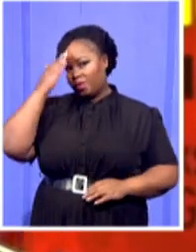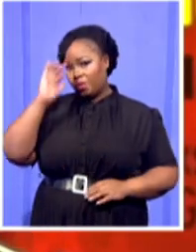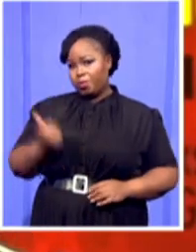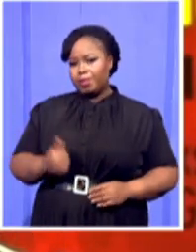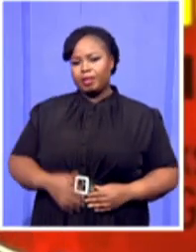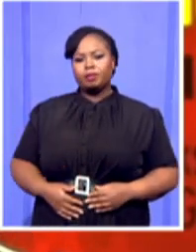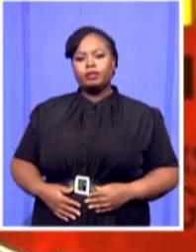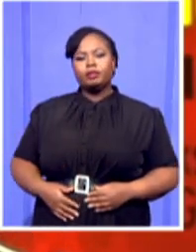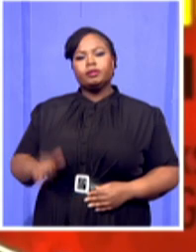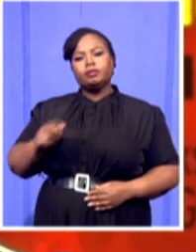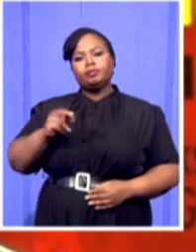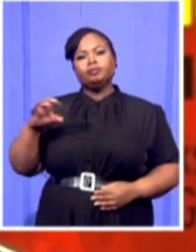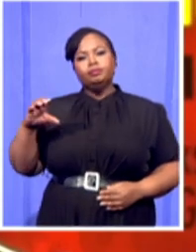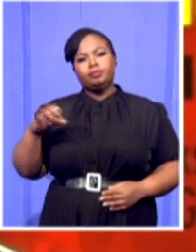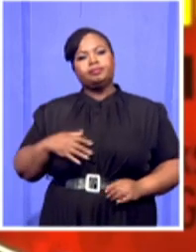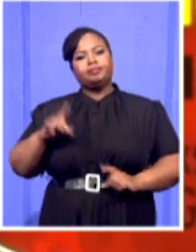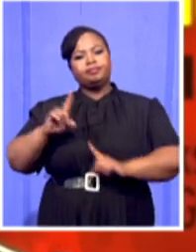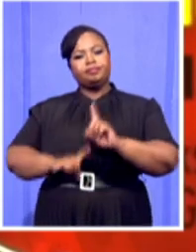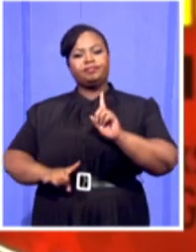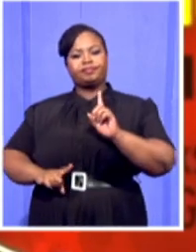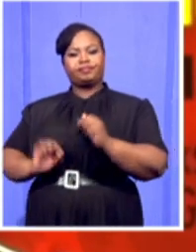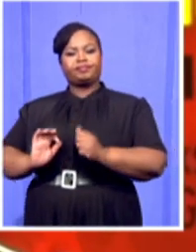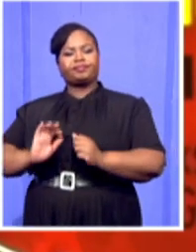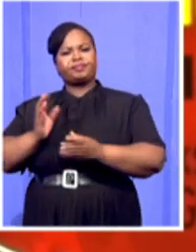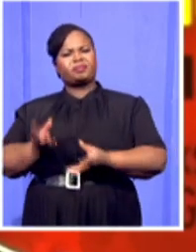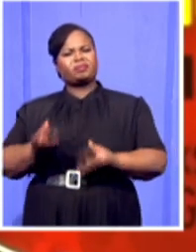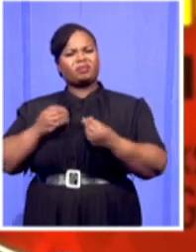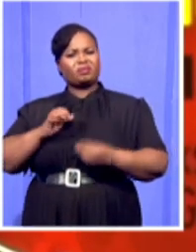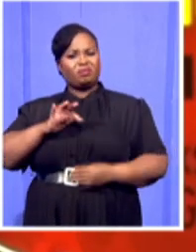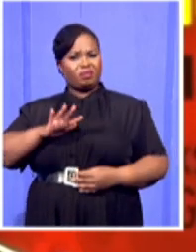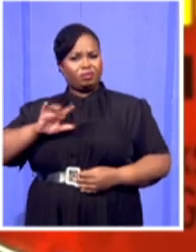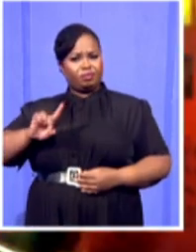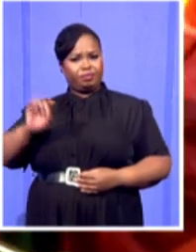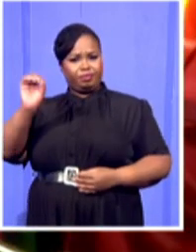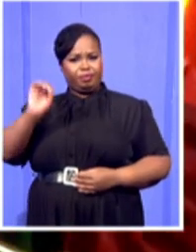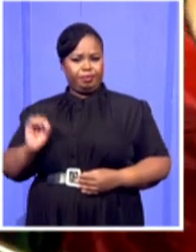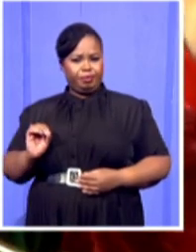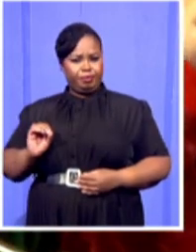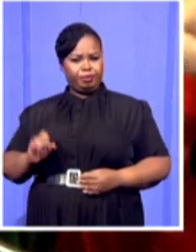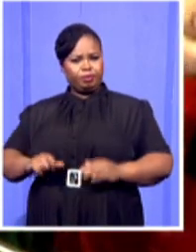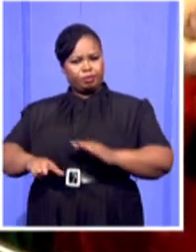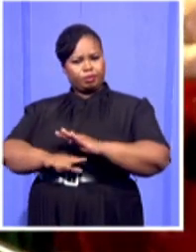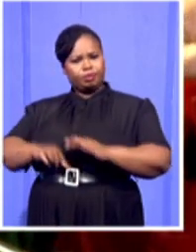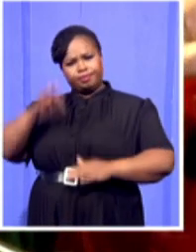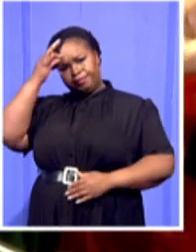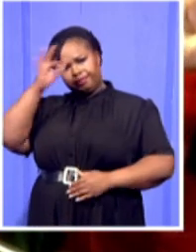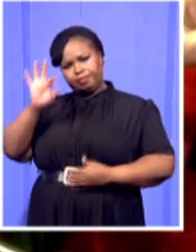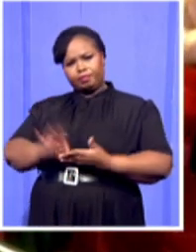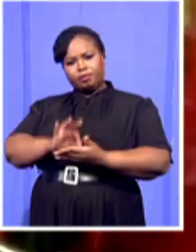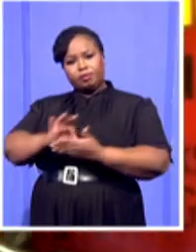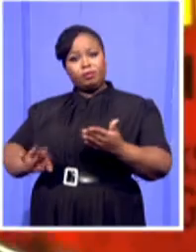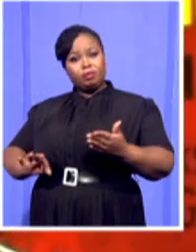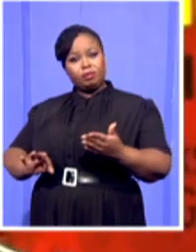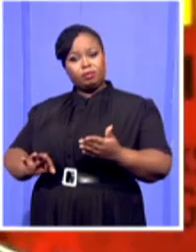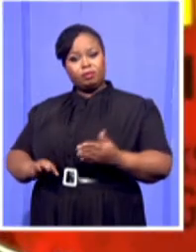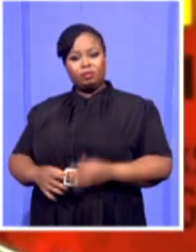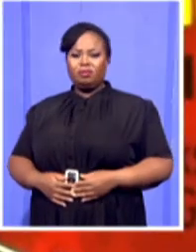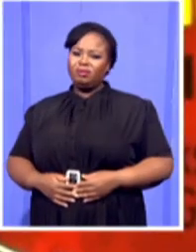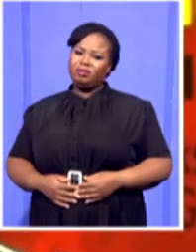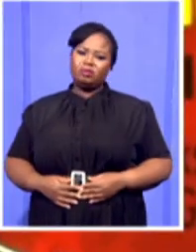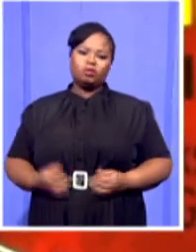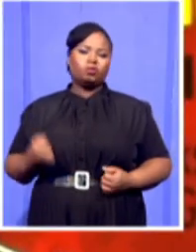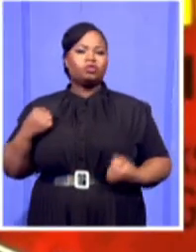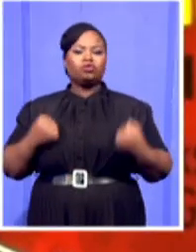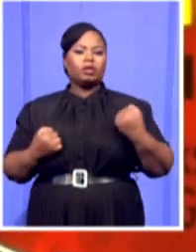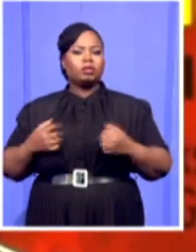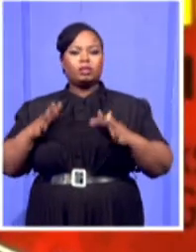Comrades, an ANC which fails to secure 51% in the local government elections will struggle to